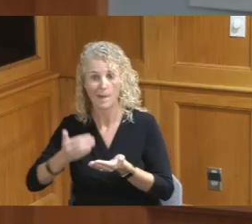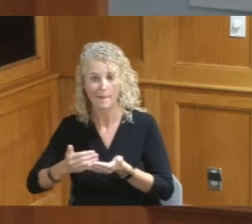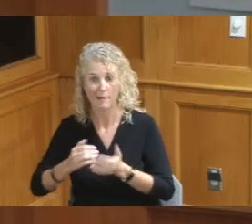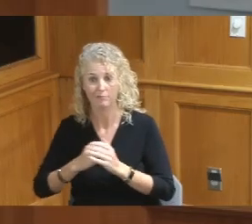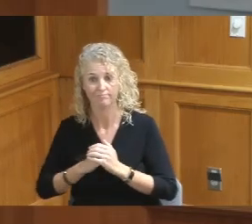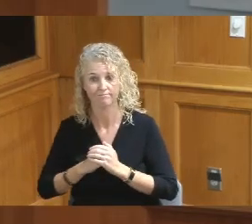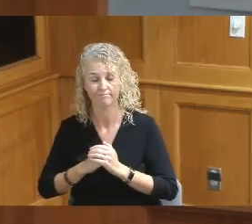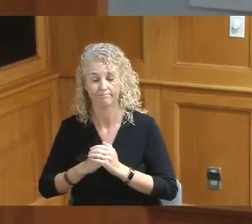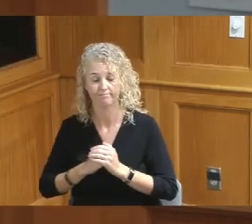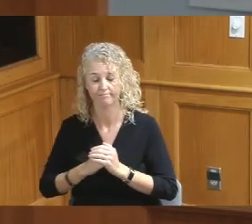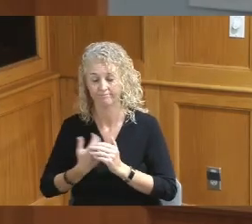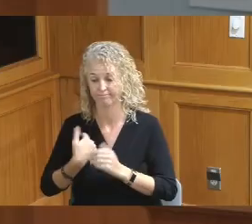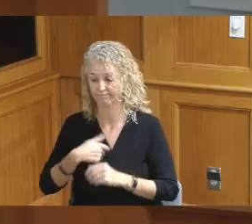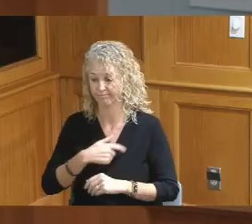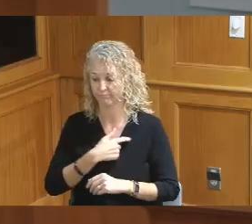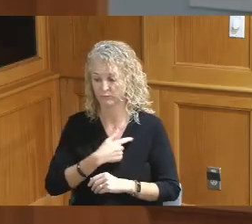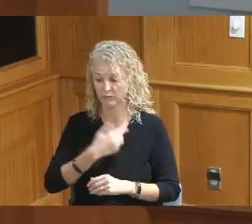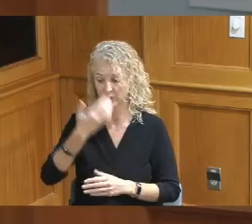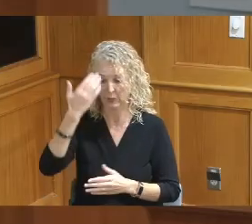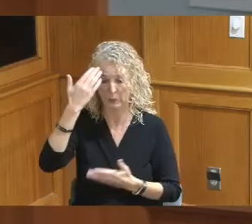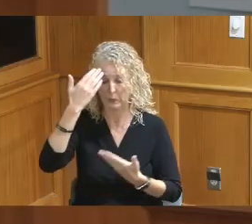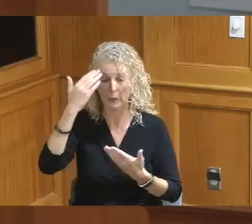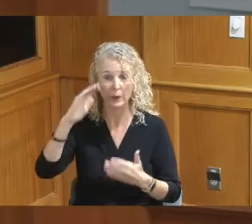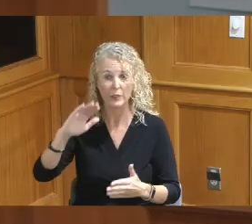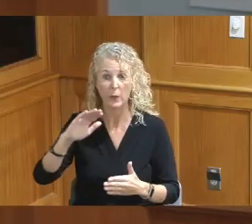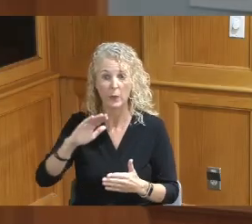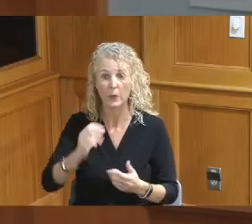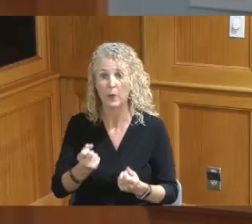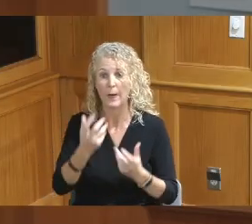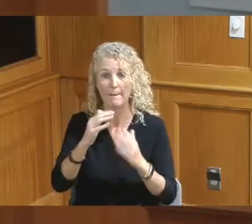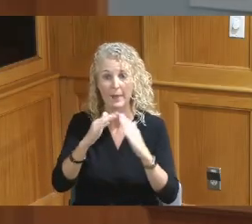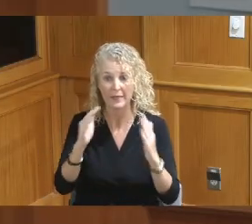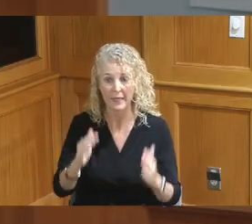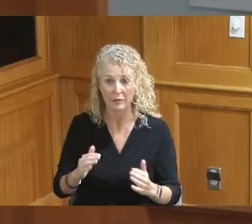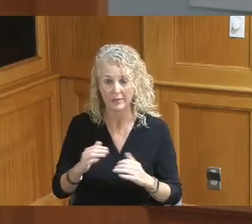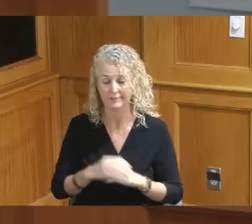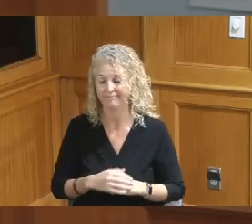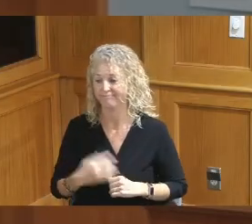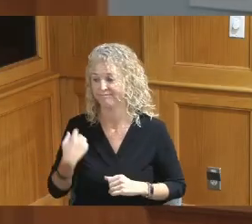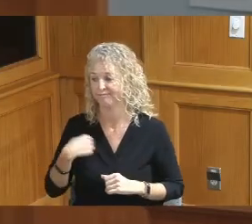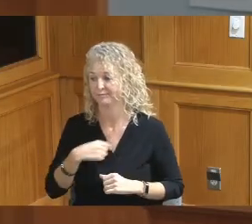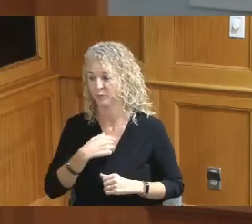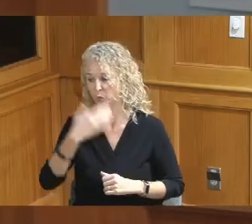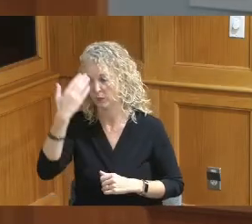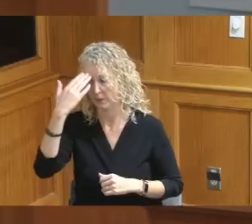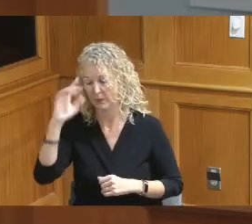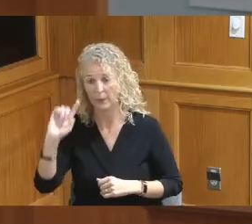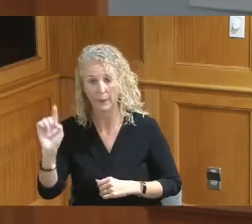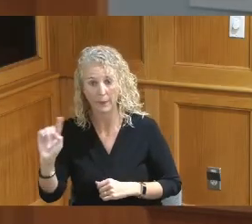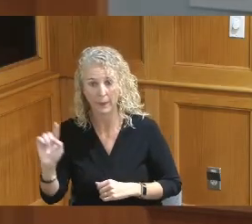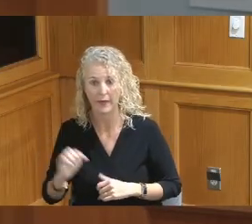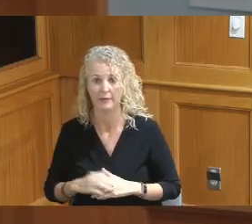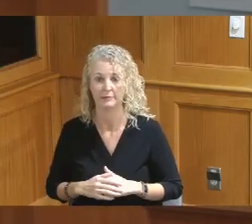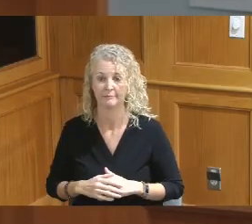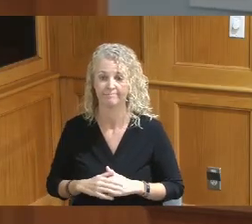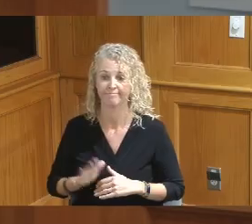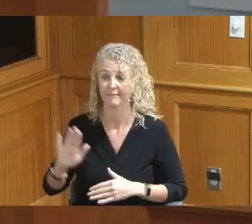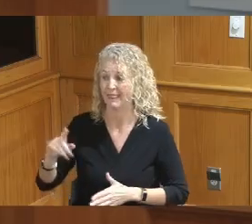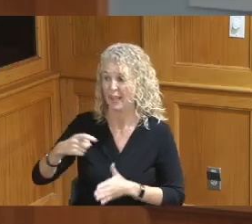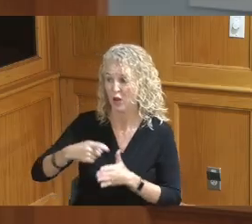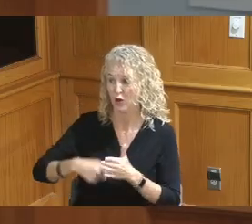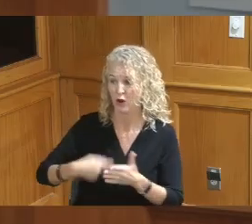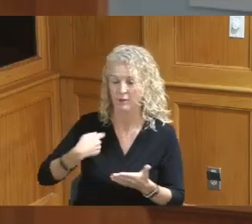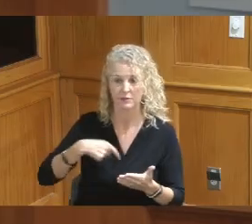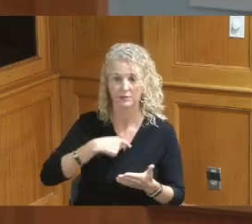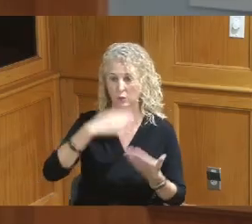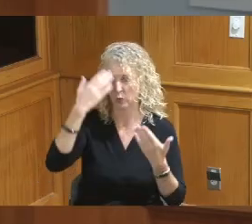reasonably support on regular debt they have to pay debt on. Here's the other. Here's what we think their cost. This is the